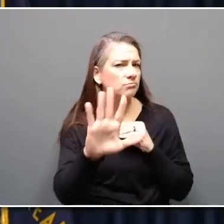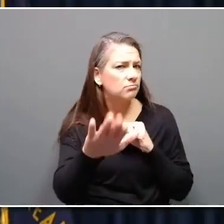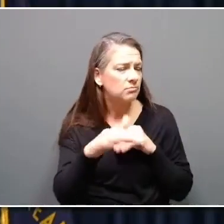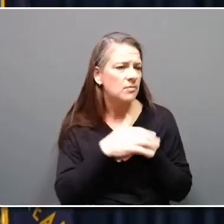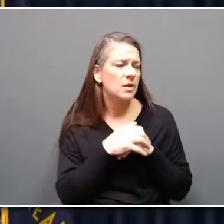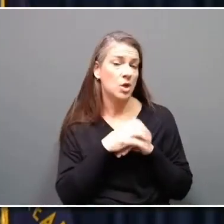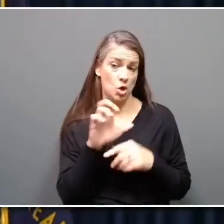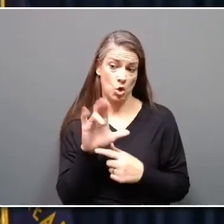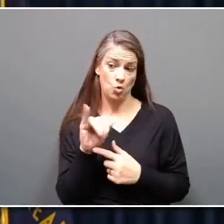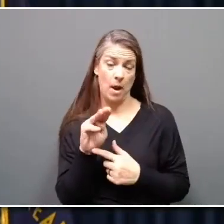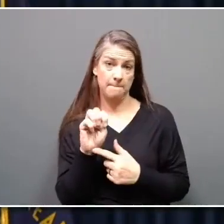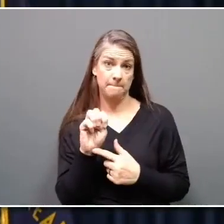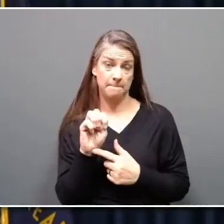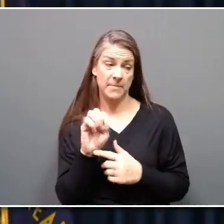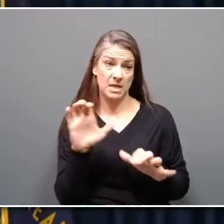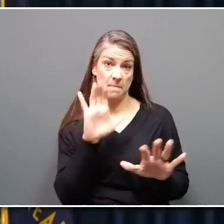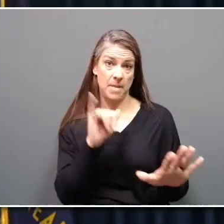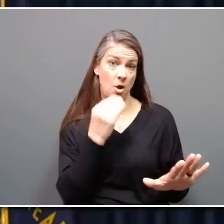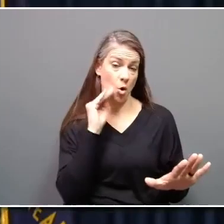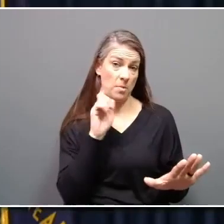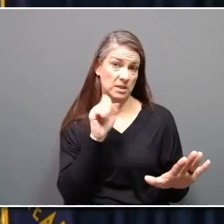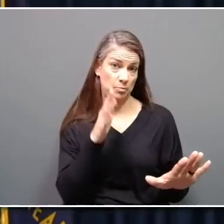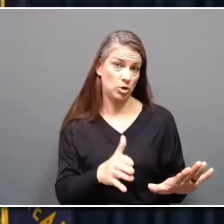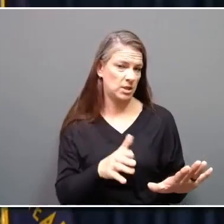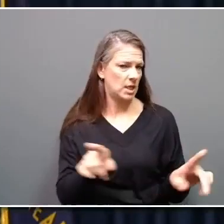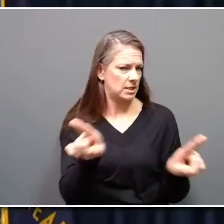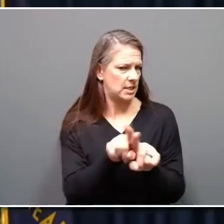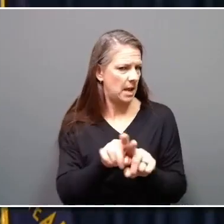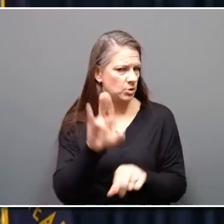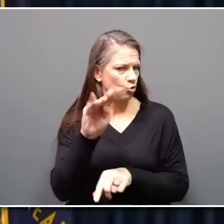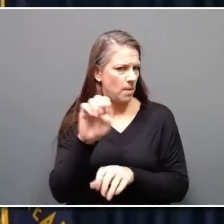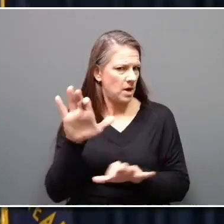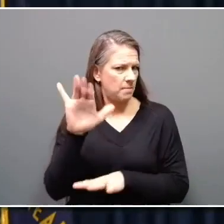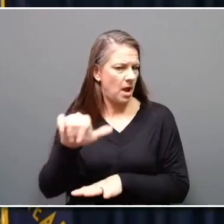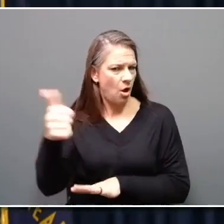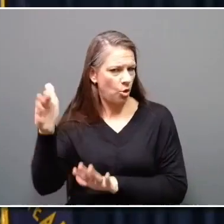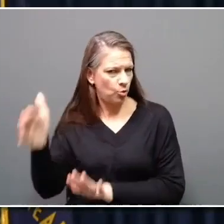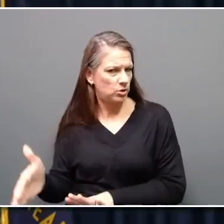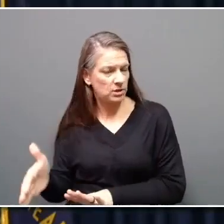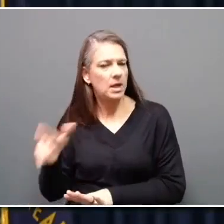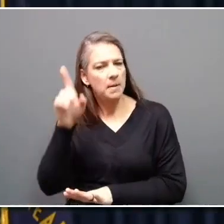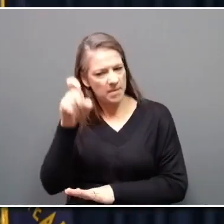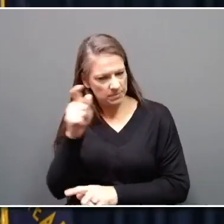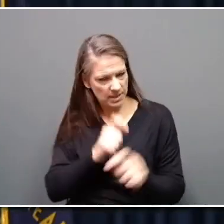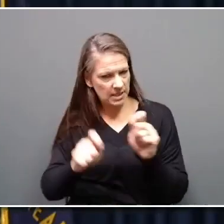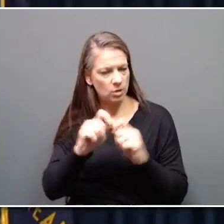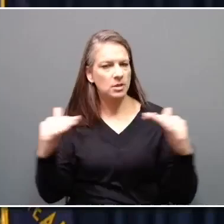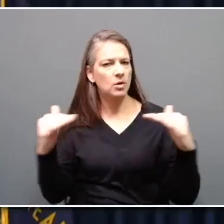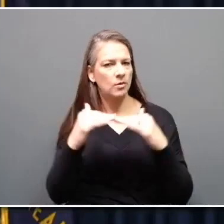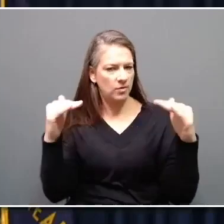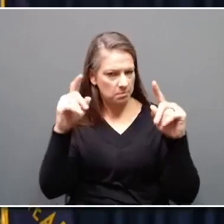crime committed by a homeless person is the same as a crime committed by someone else, and it has to be dealt with in that way.